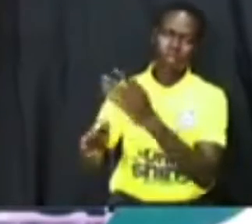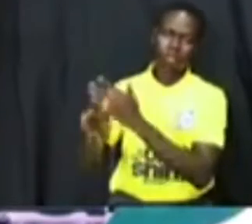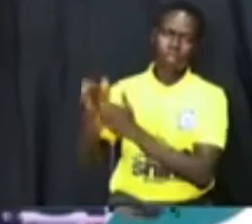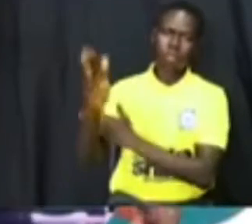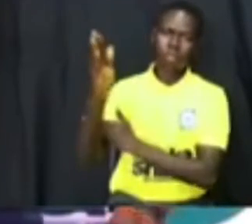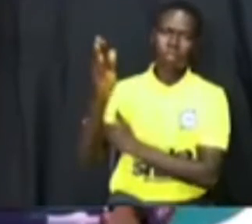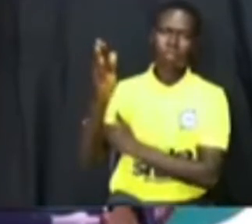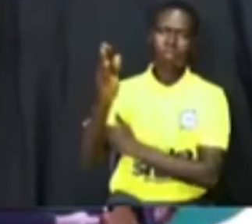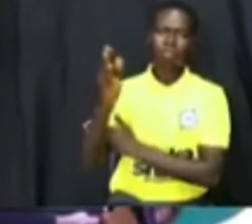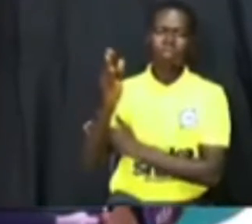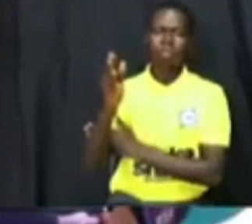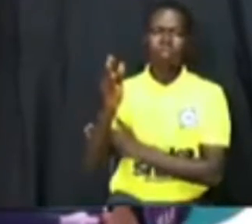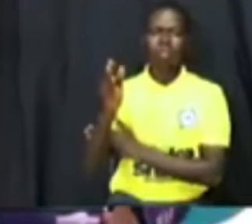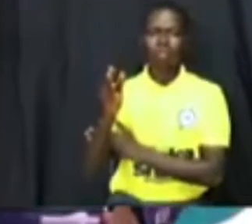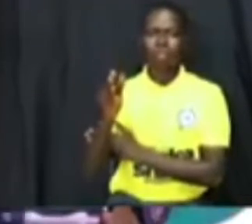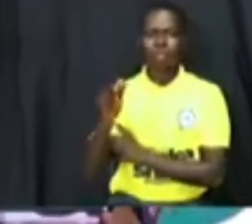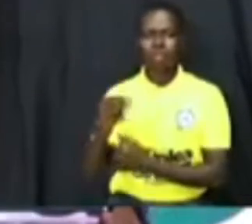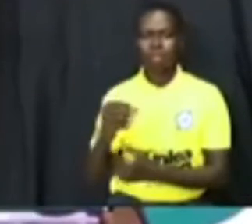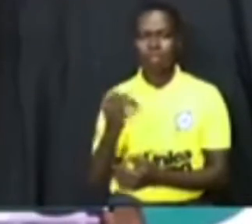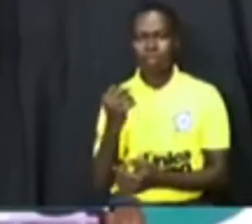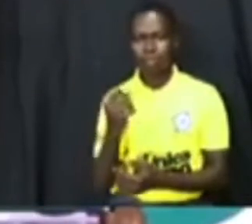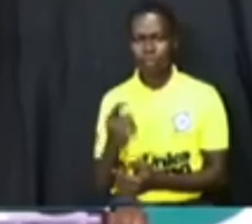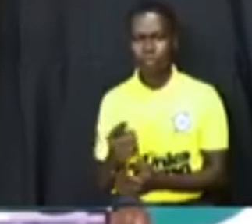Sweep over my soul.